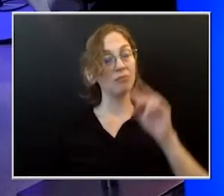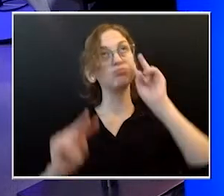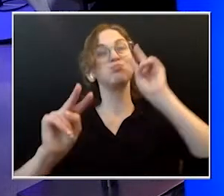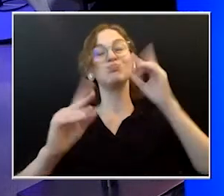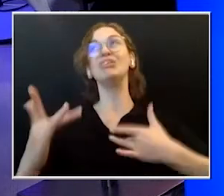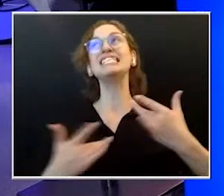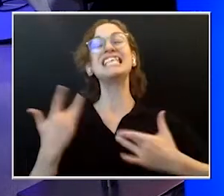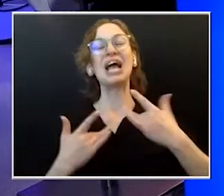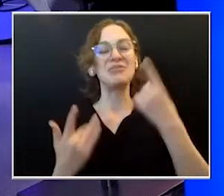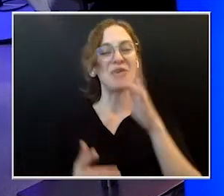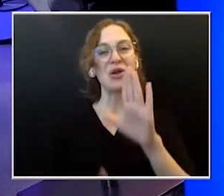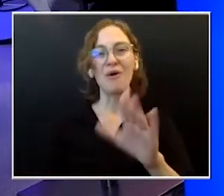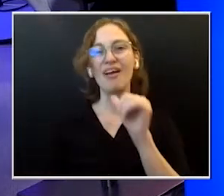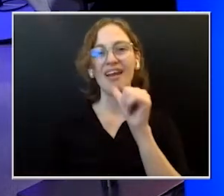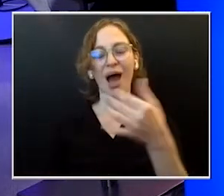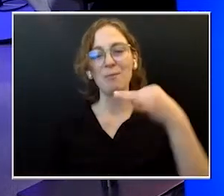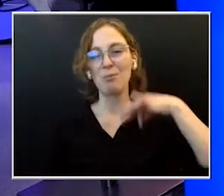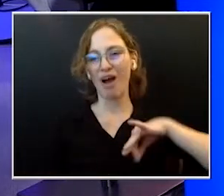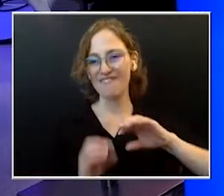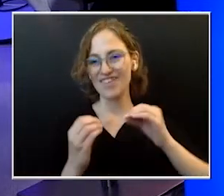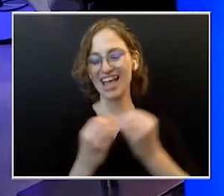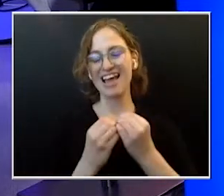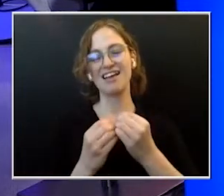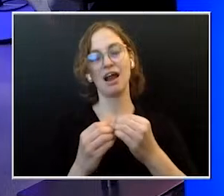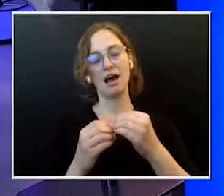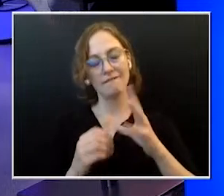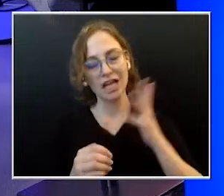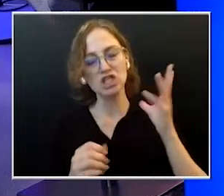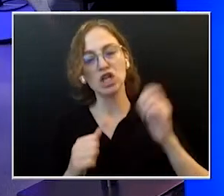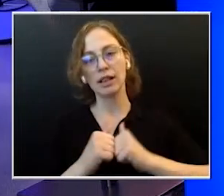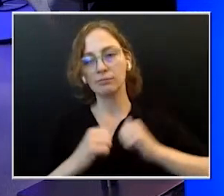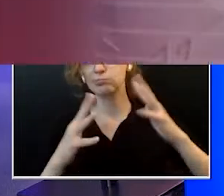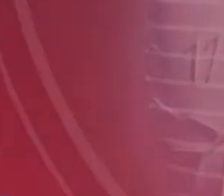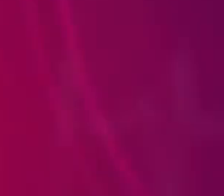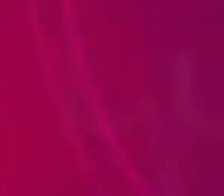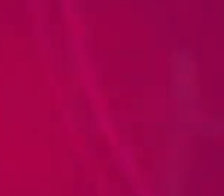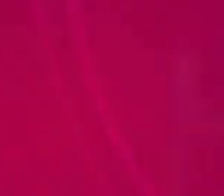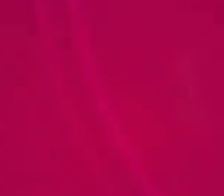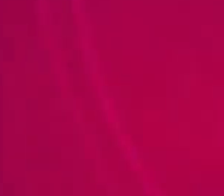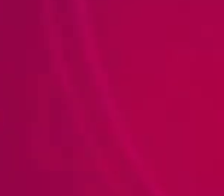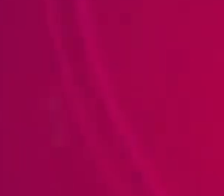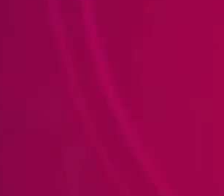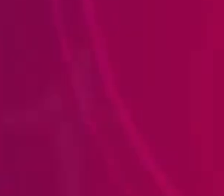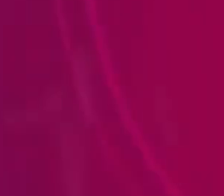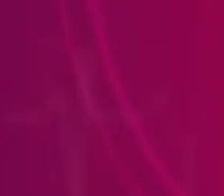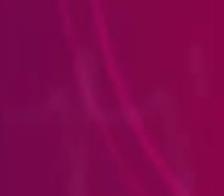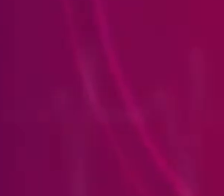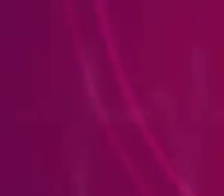launches, and we can give our viewers more information on that. Absolutely, yes. This has been very special.